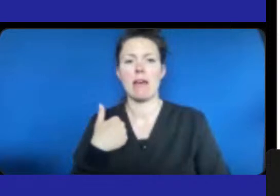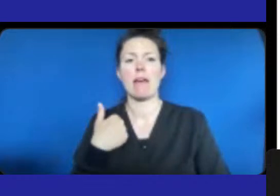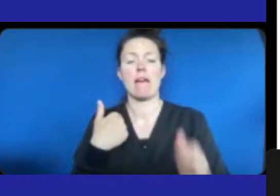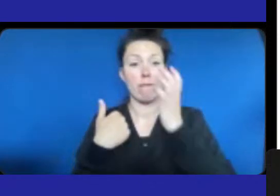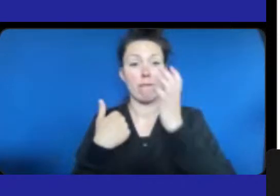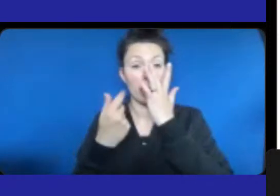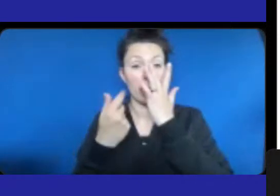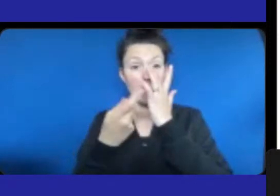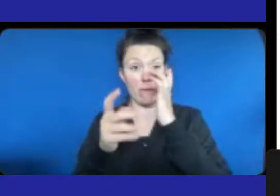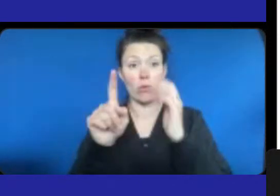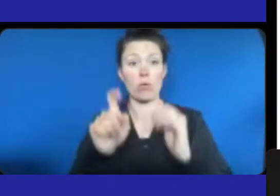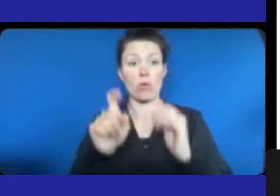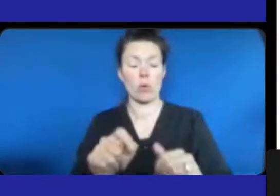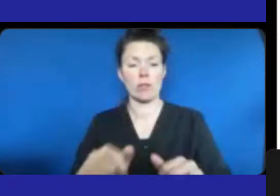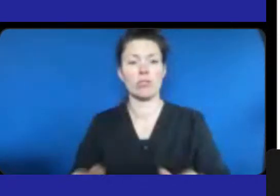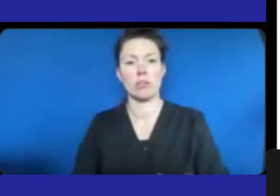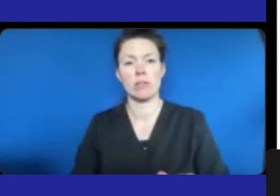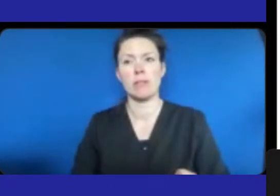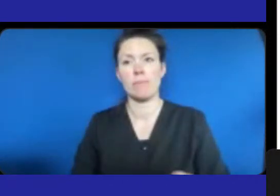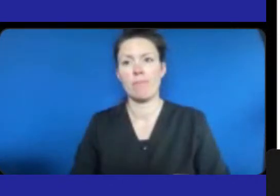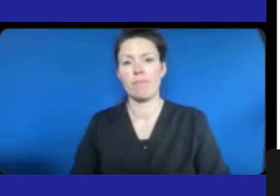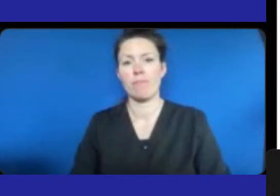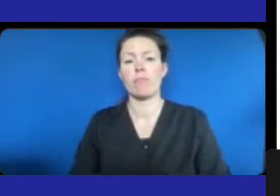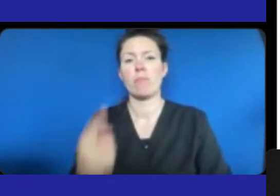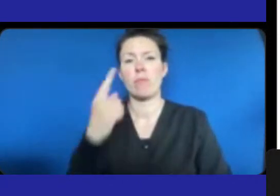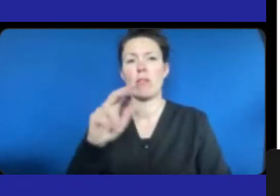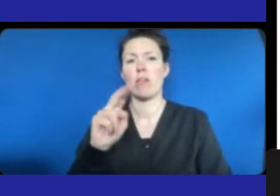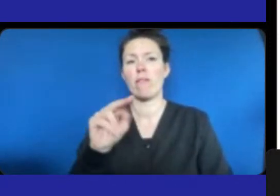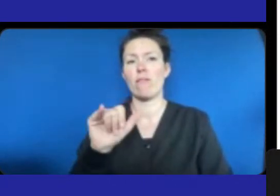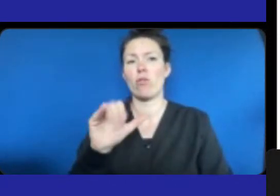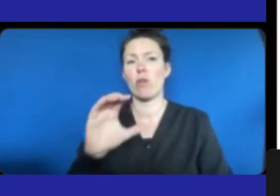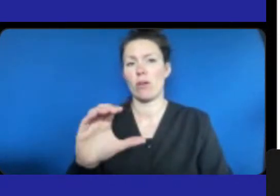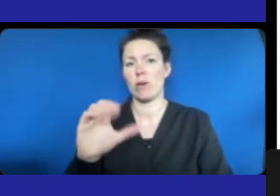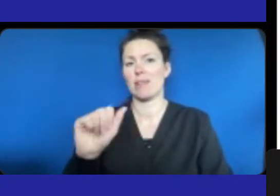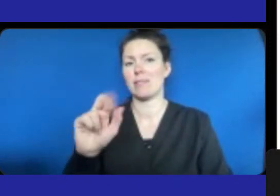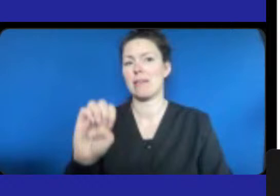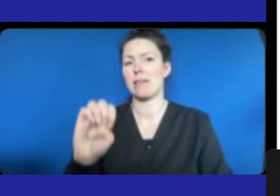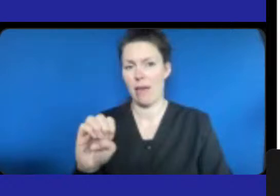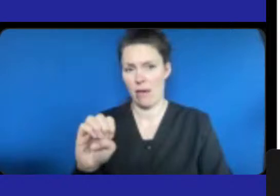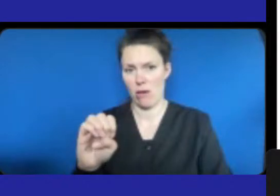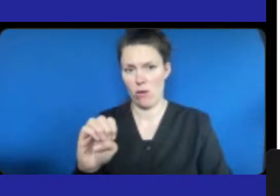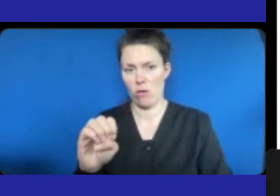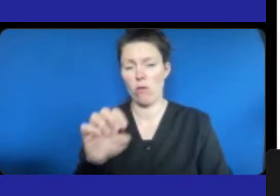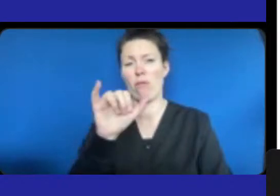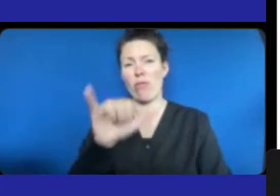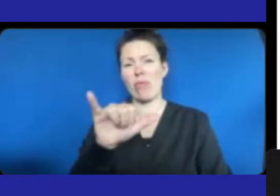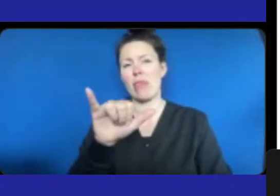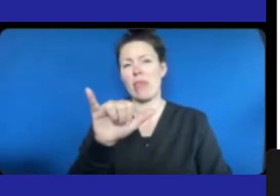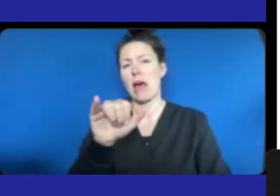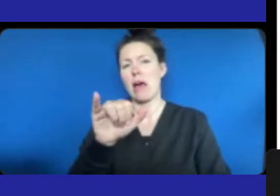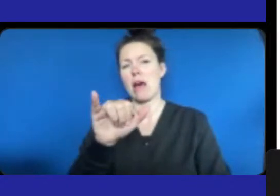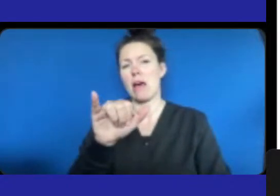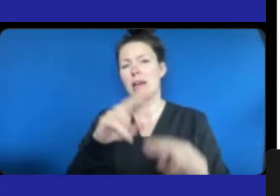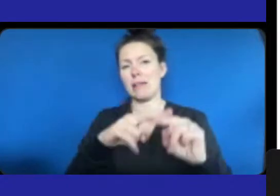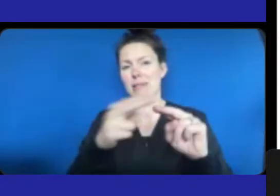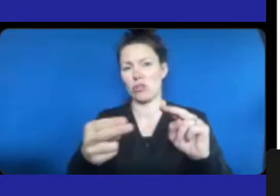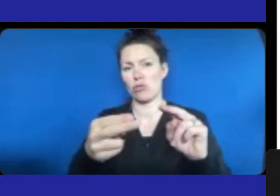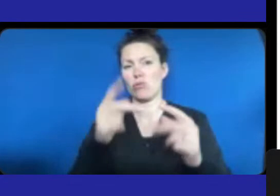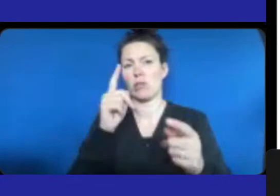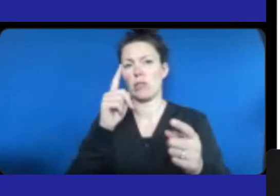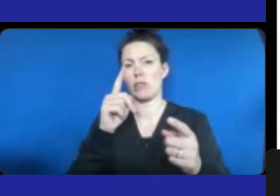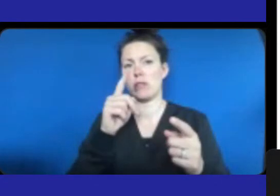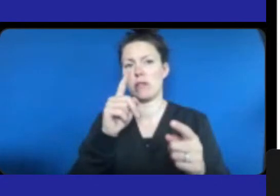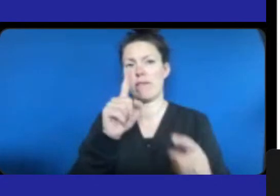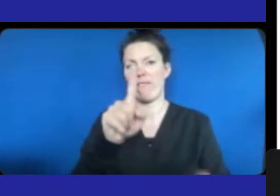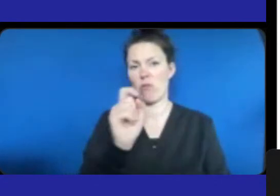of questions just on NYC Care. The decrease slightly from 1 to 110